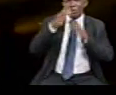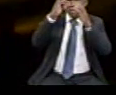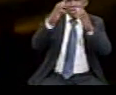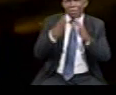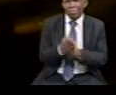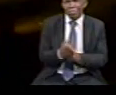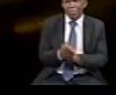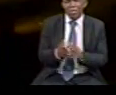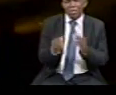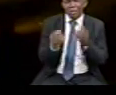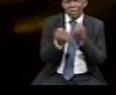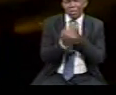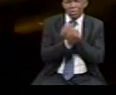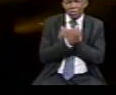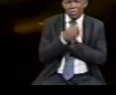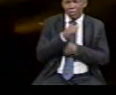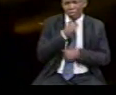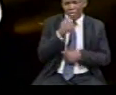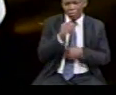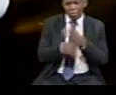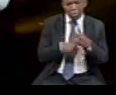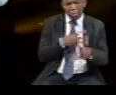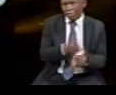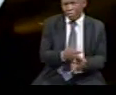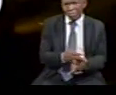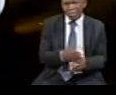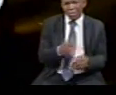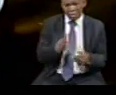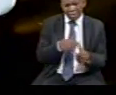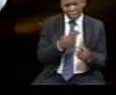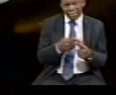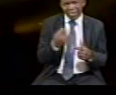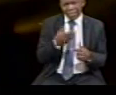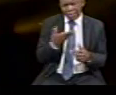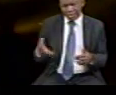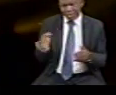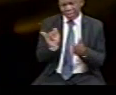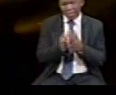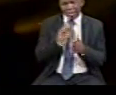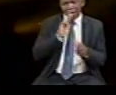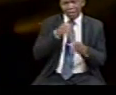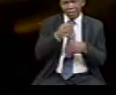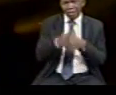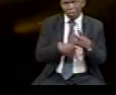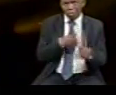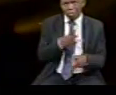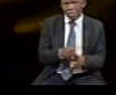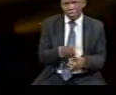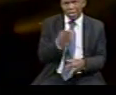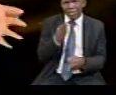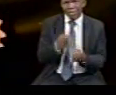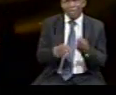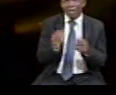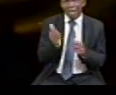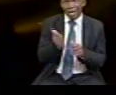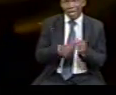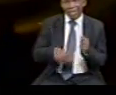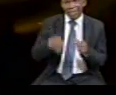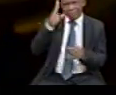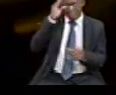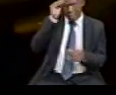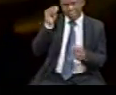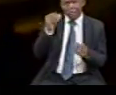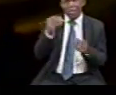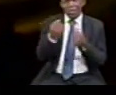For if any man love the world, the things of the world, the love of the Father is not in him. He said, brethren, let